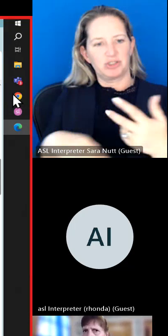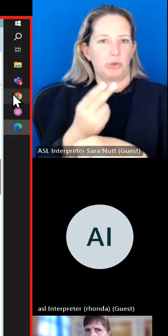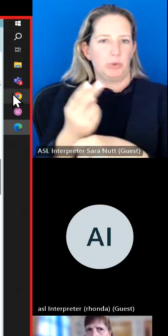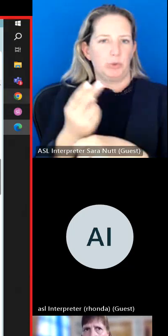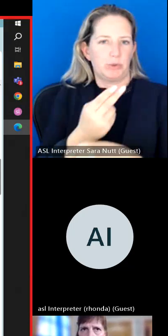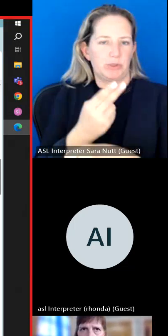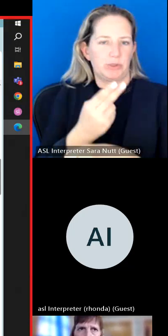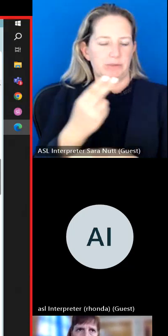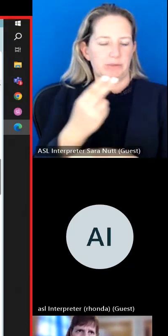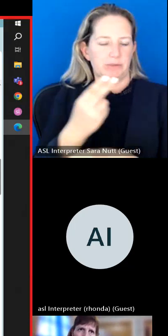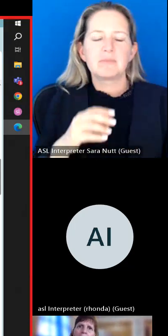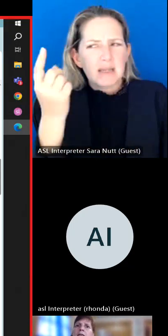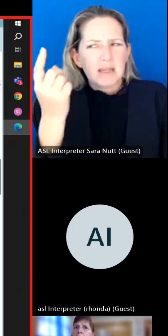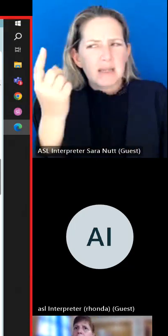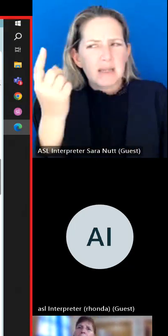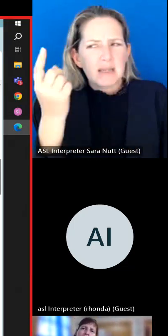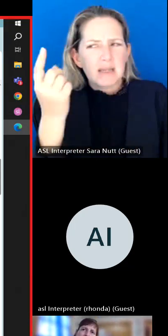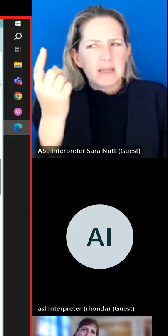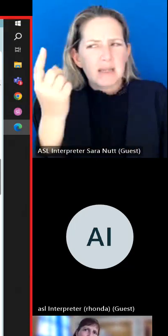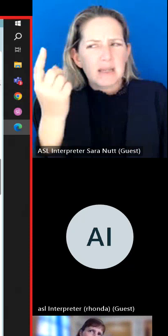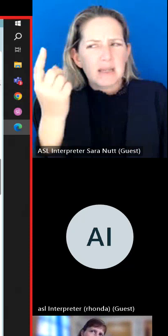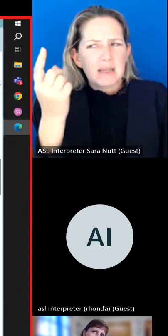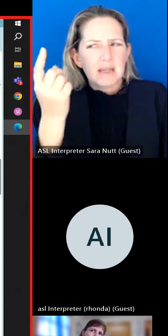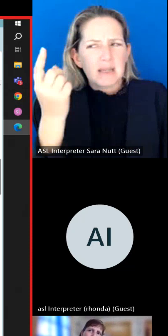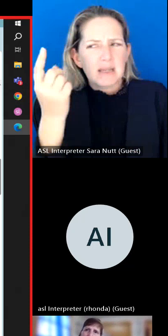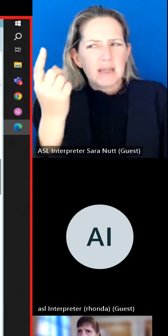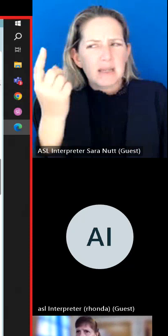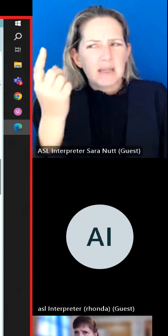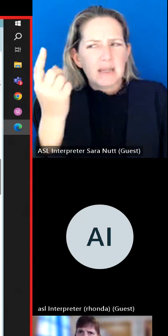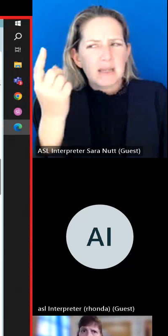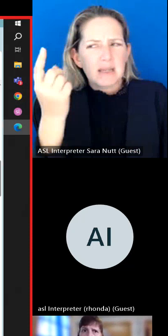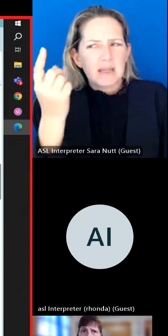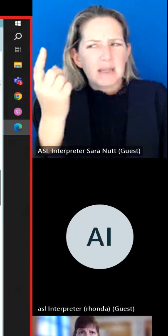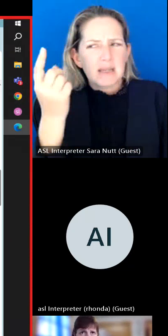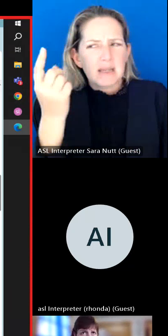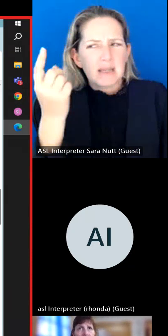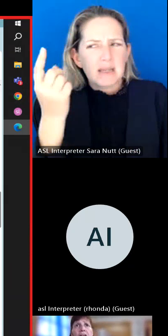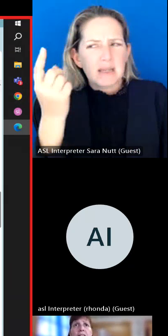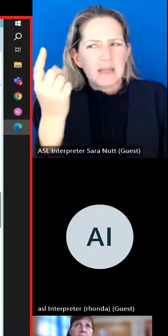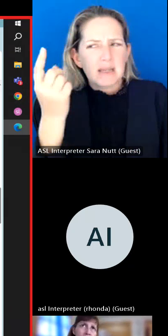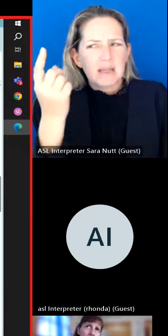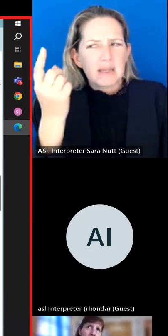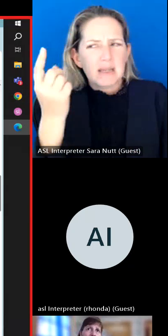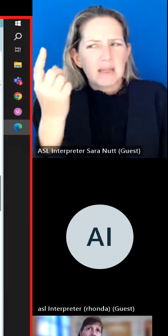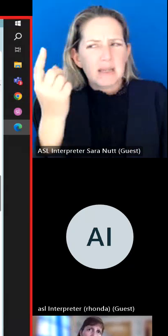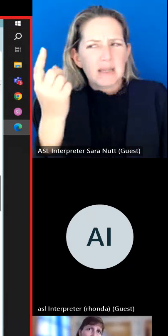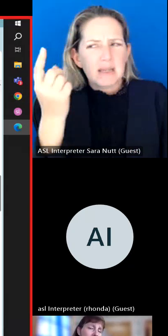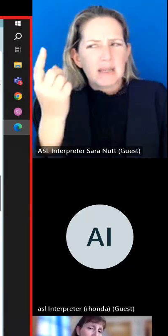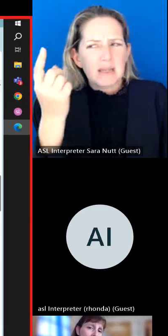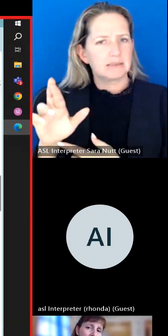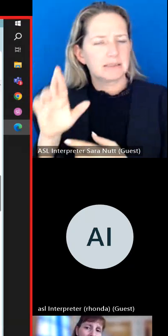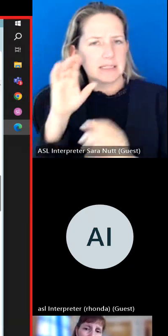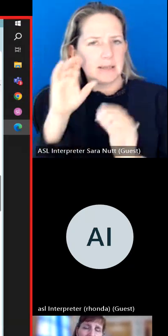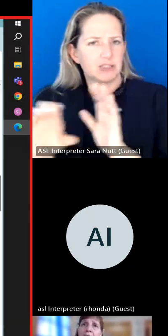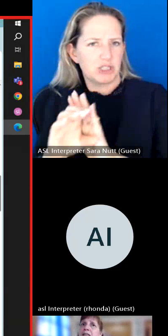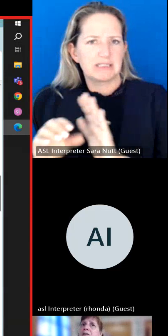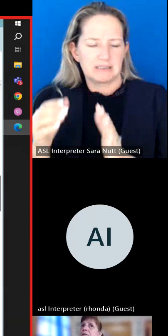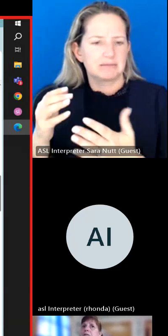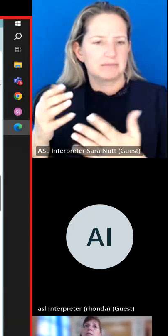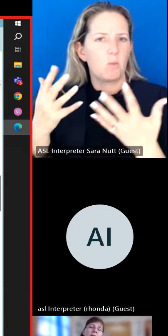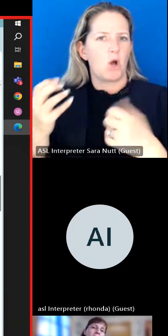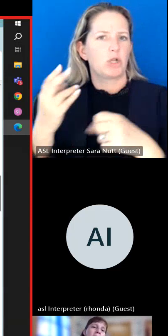you, Jasmine, or about copyright-free images. Here are some sources